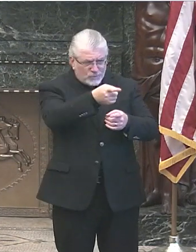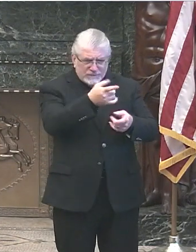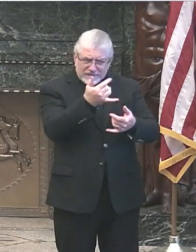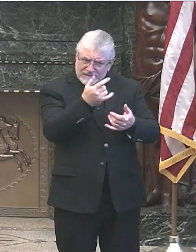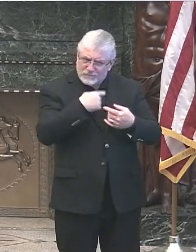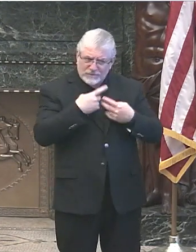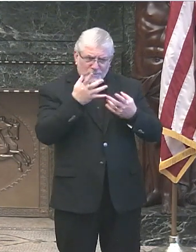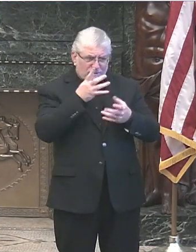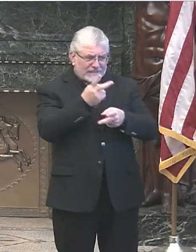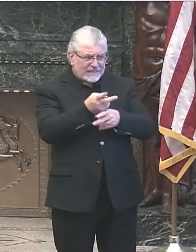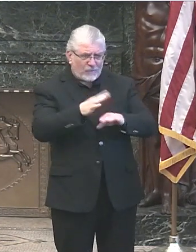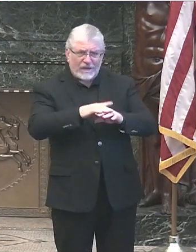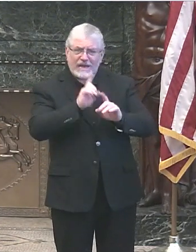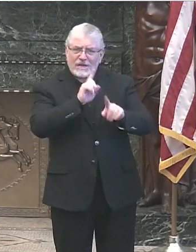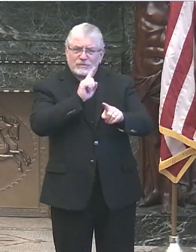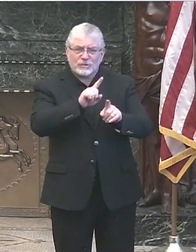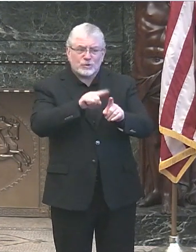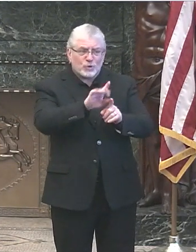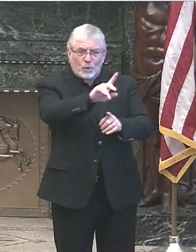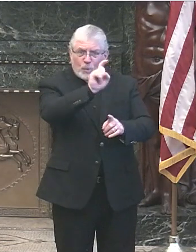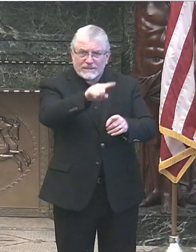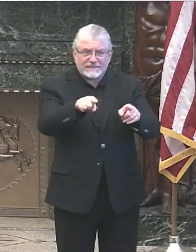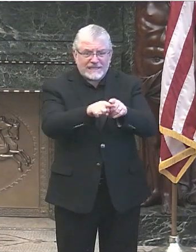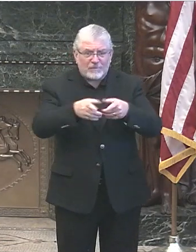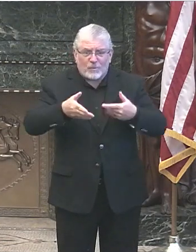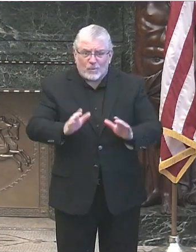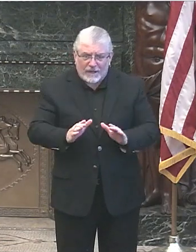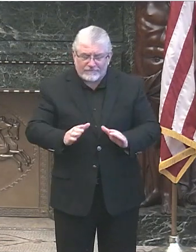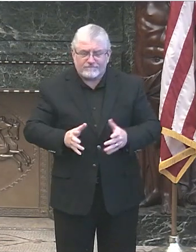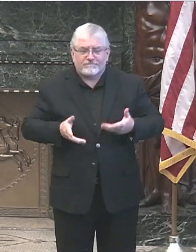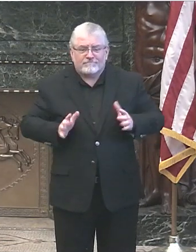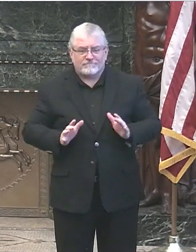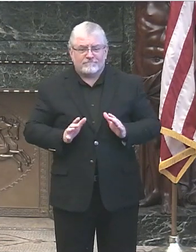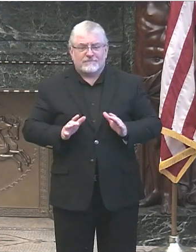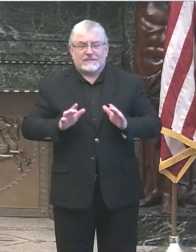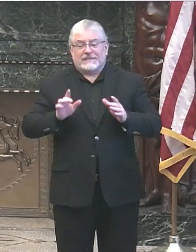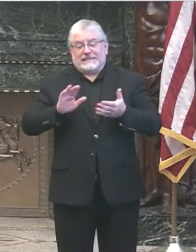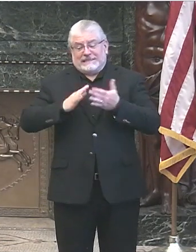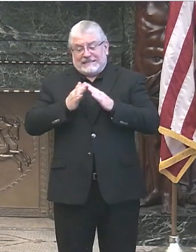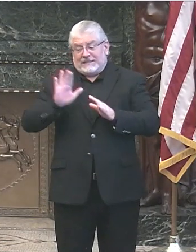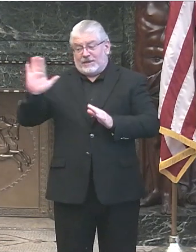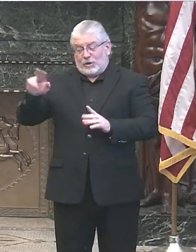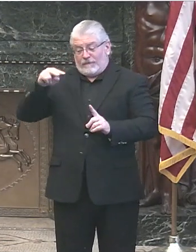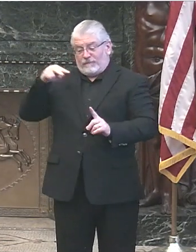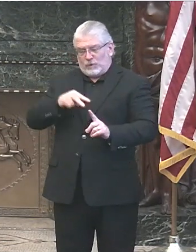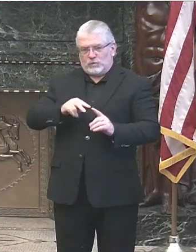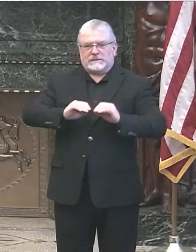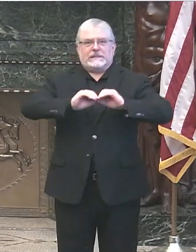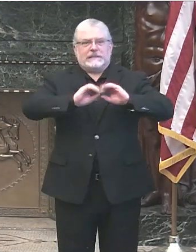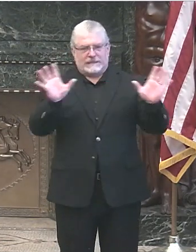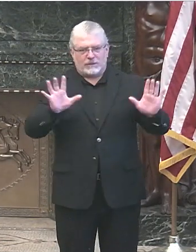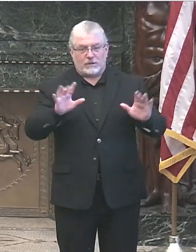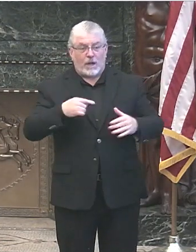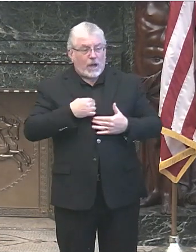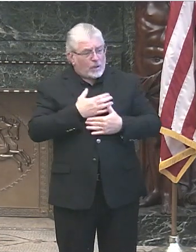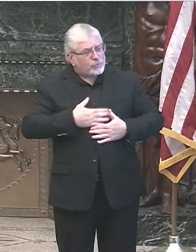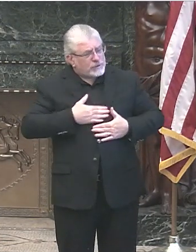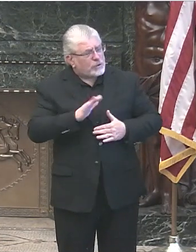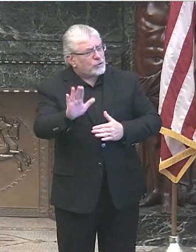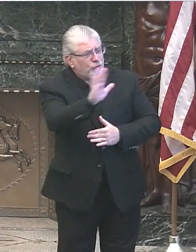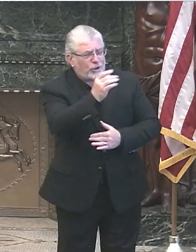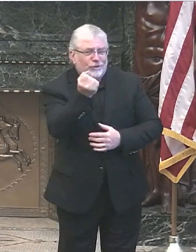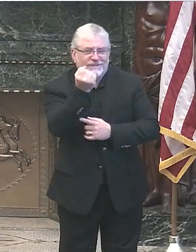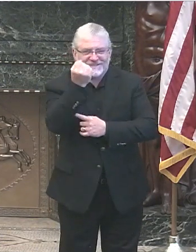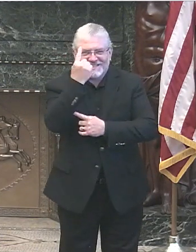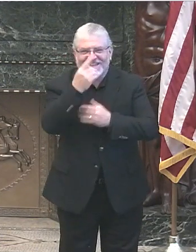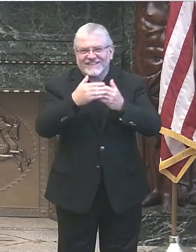clear, and certainly appreciate y'all's understanding as we continue to address this crisis going forward.